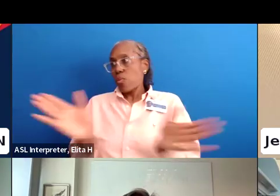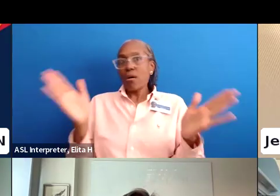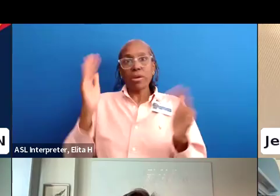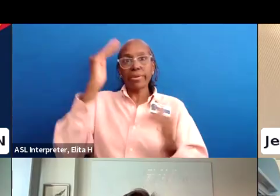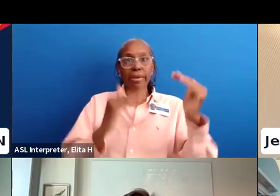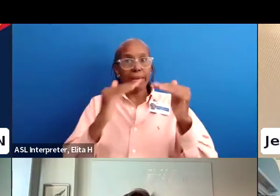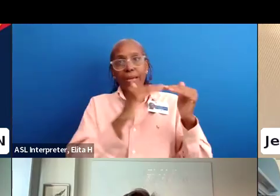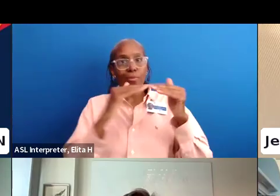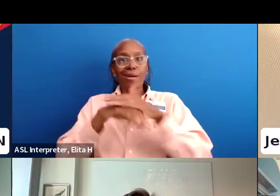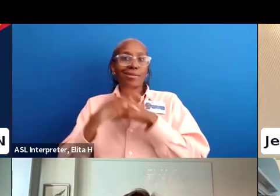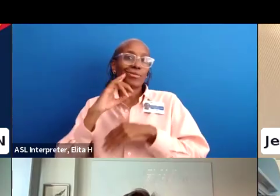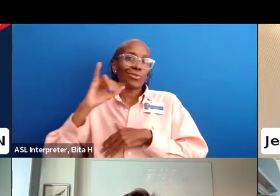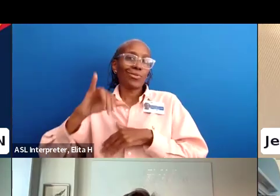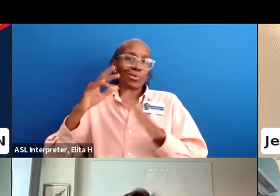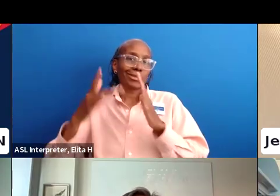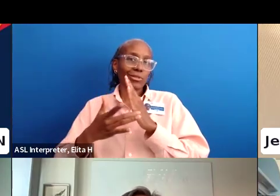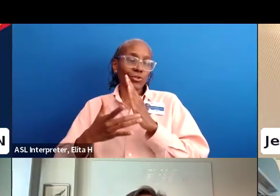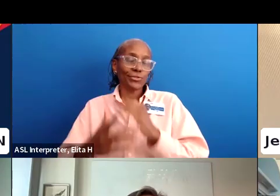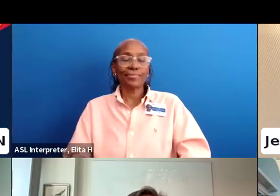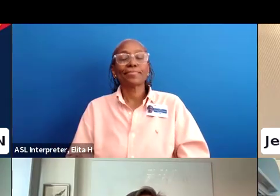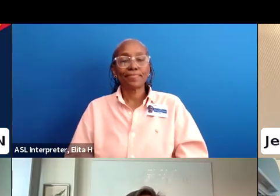IBCI technologies.